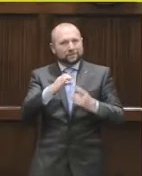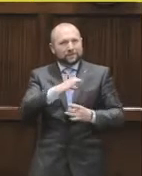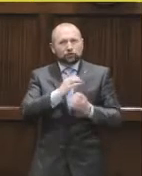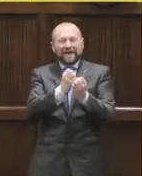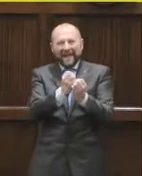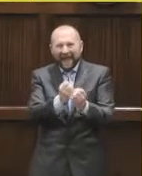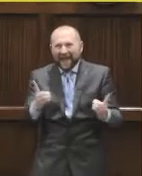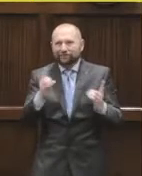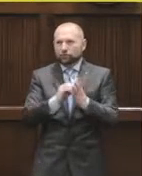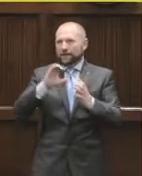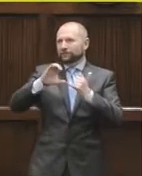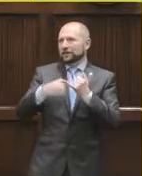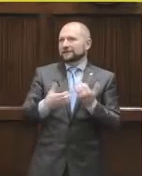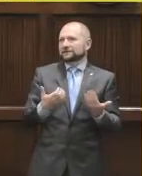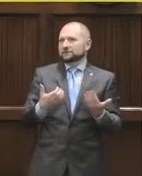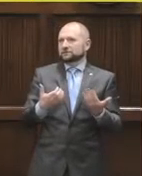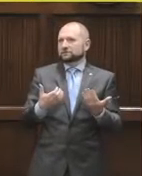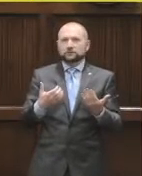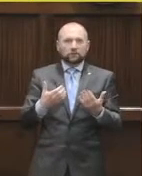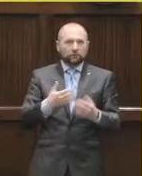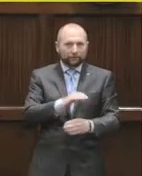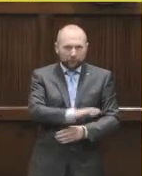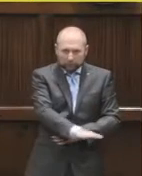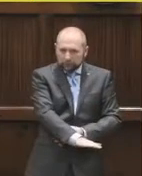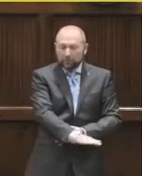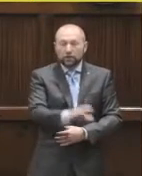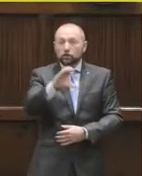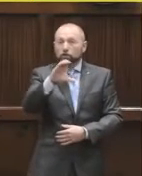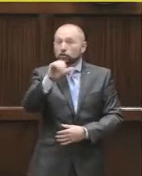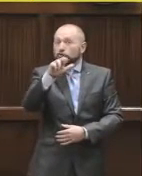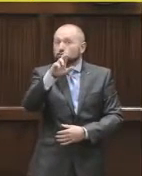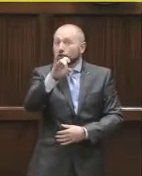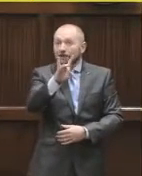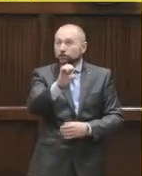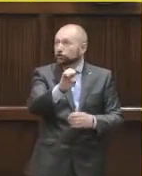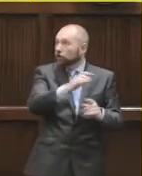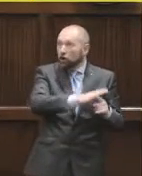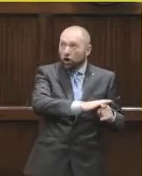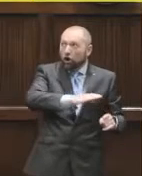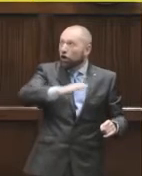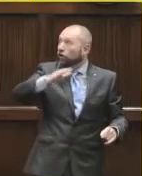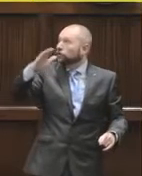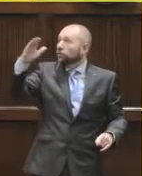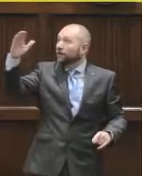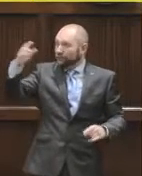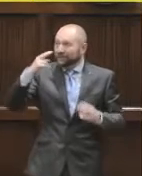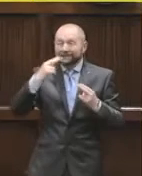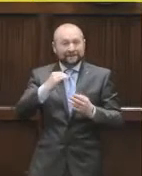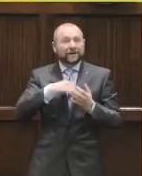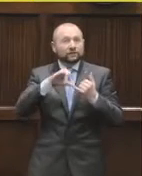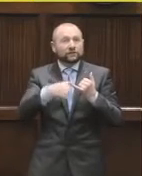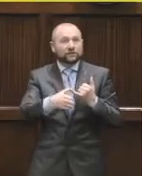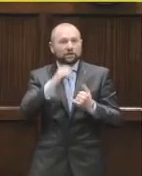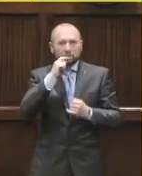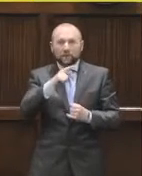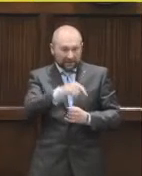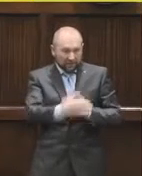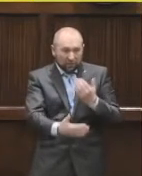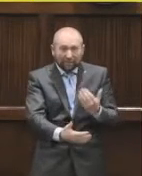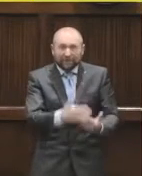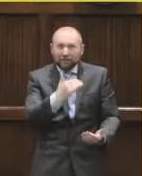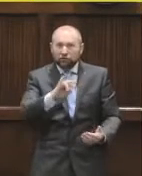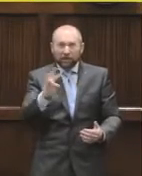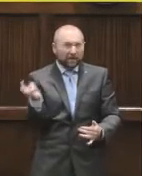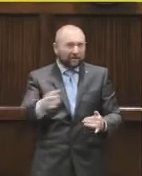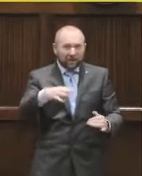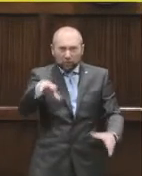this country, from be it a creche right up along, because at a young age we can learn a lot of these things. We can learn